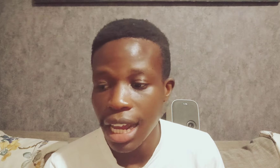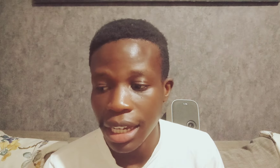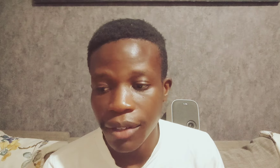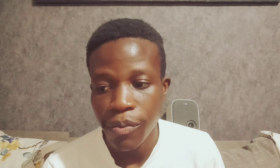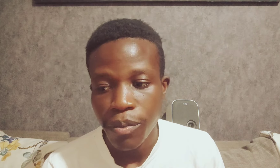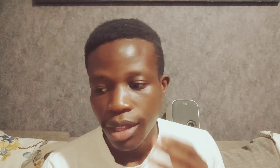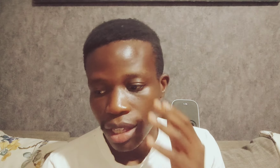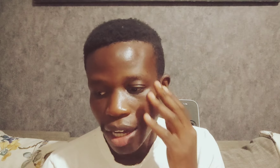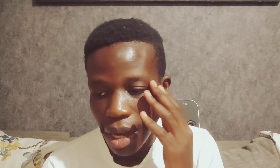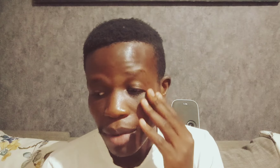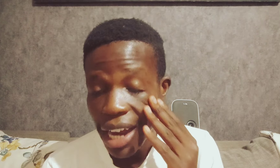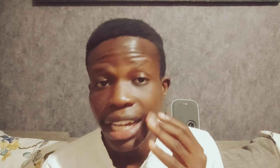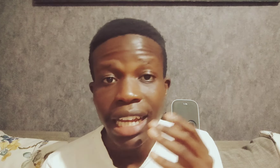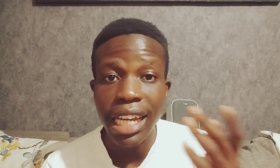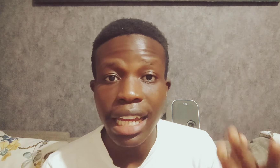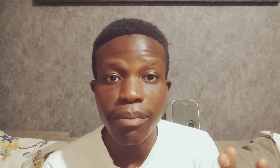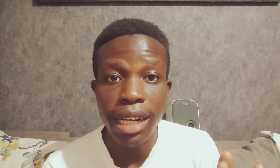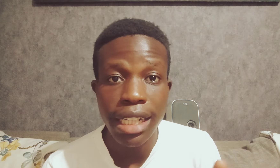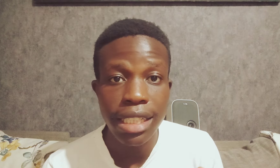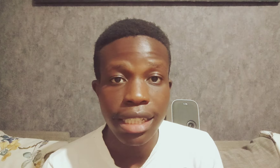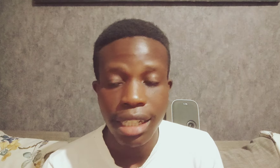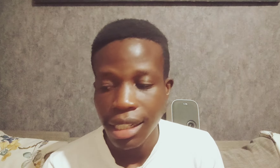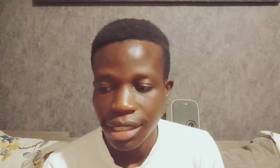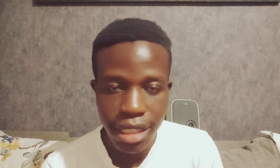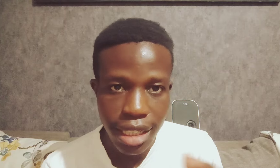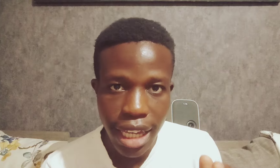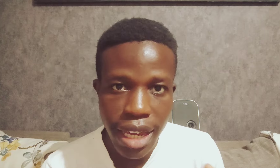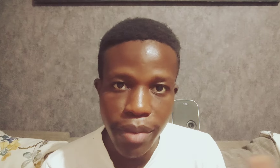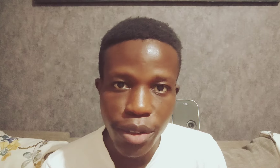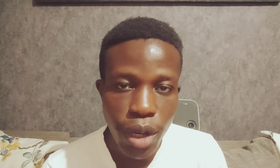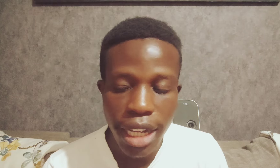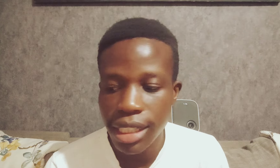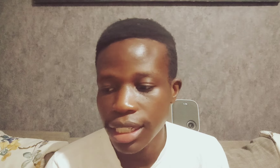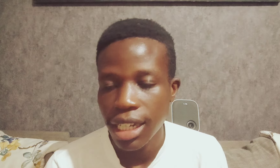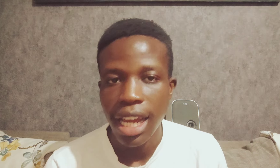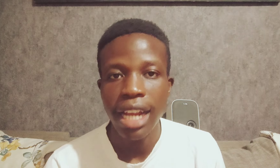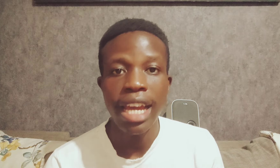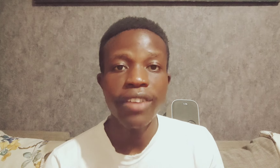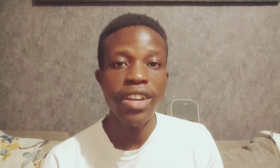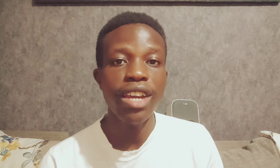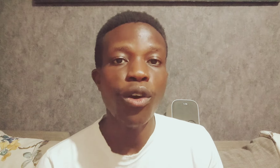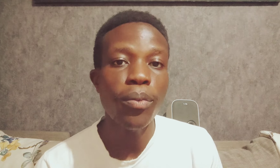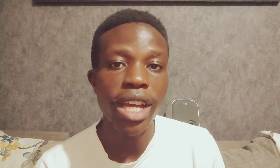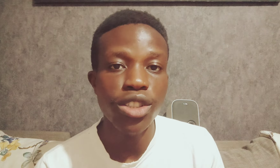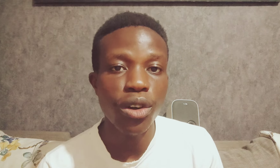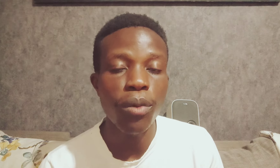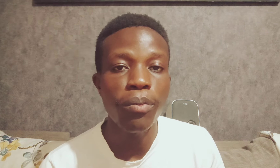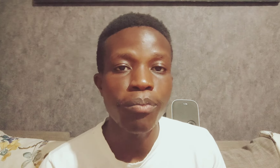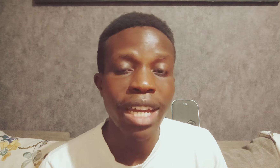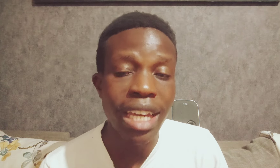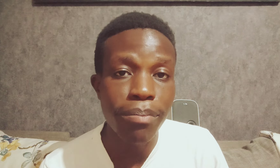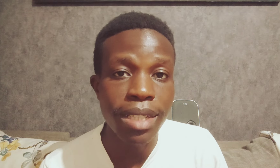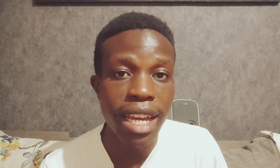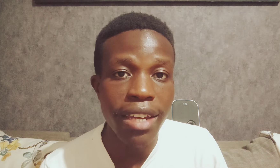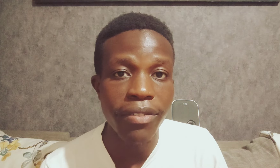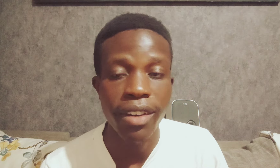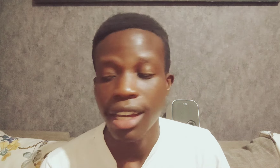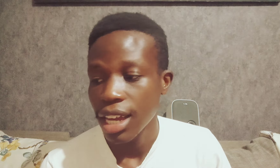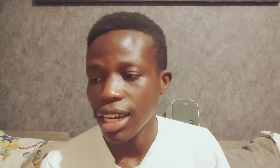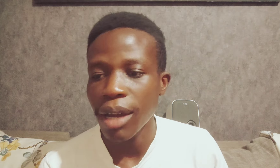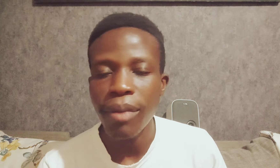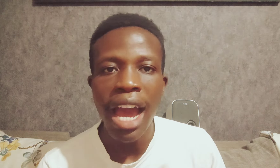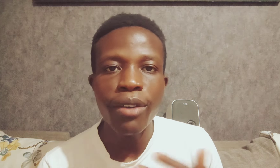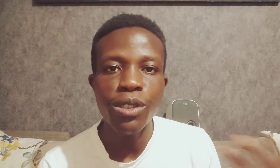pass, just like Hurricane Gilbert just came and went. And I really hope that you all may keep